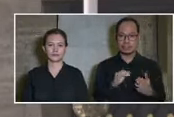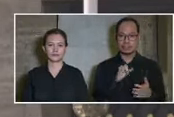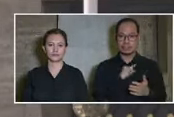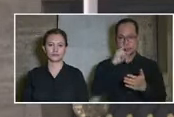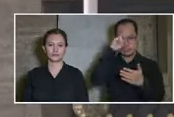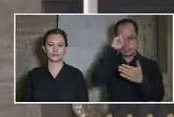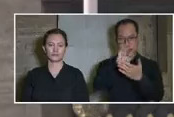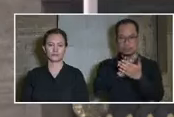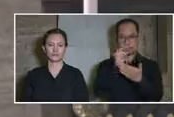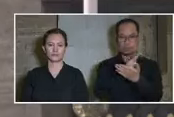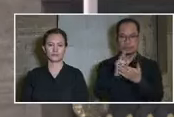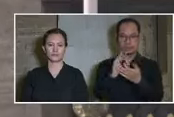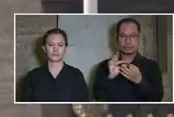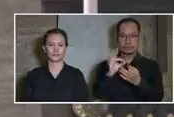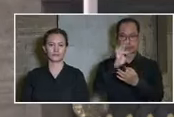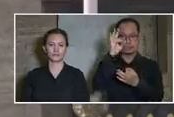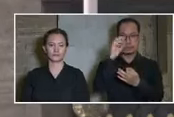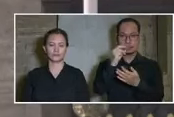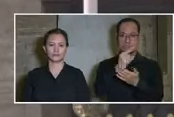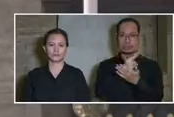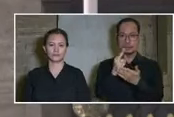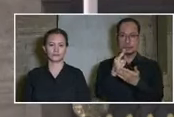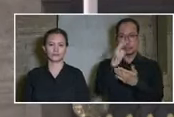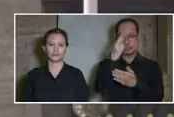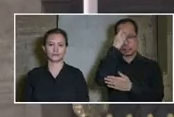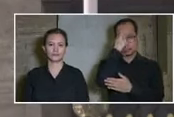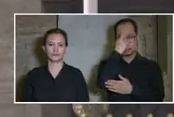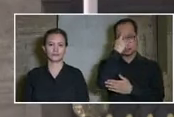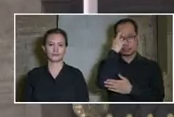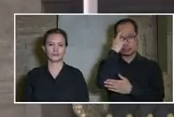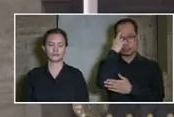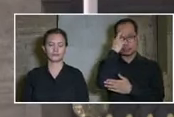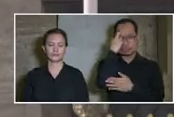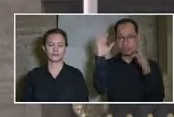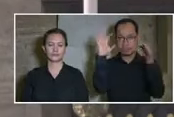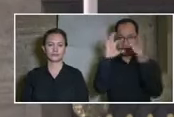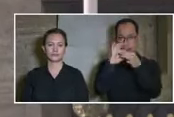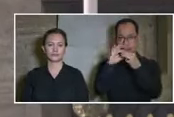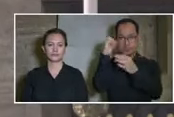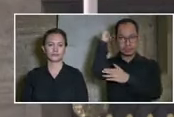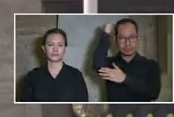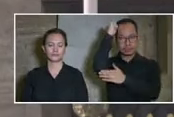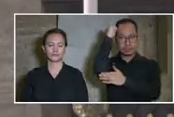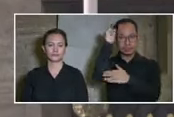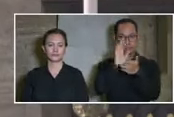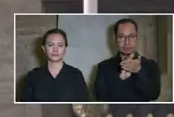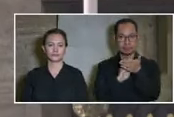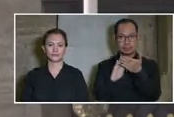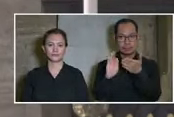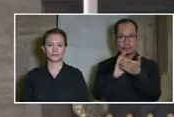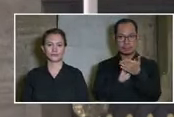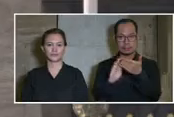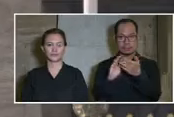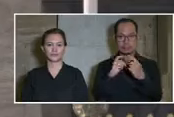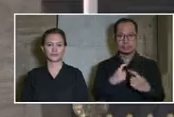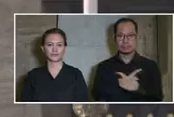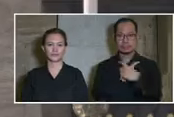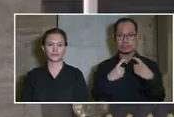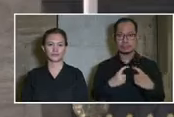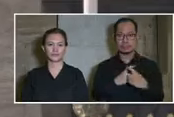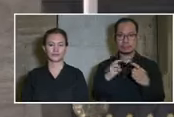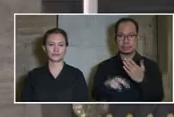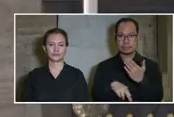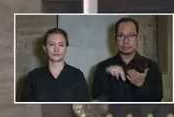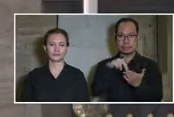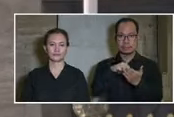I believe in the Holy Spirit, the Holy Catholic Church, the communion of saints, the forgiveness of